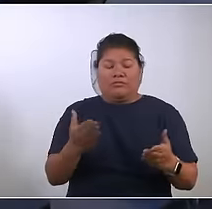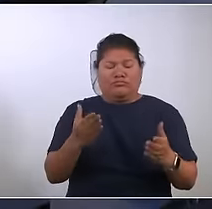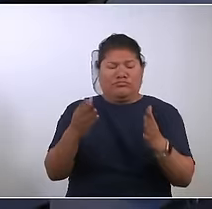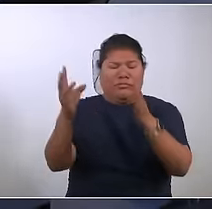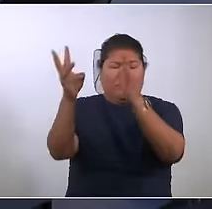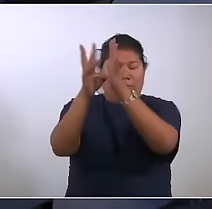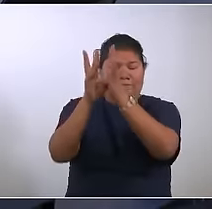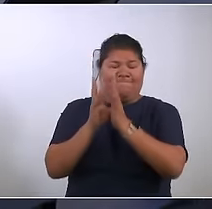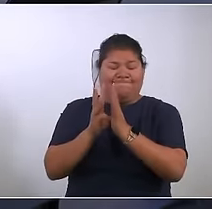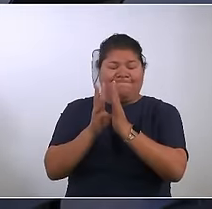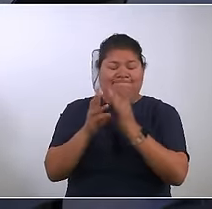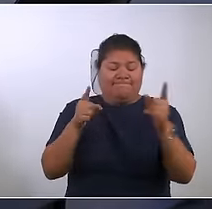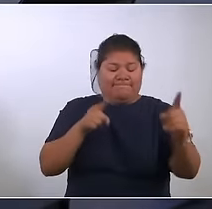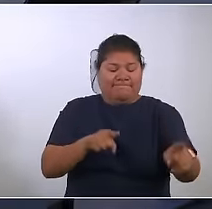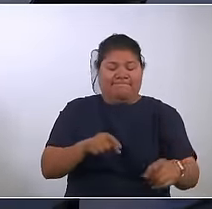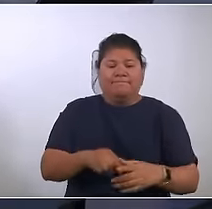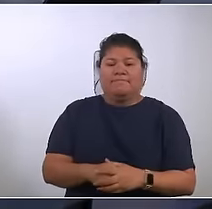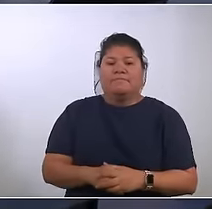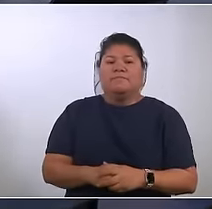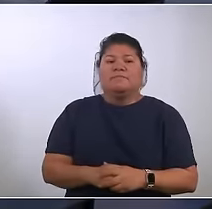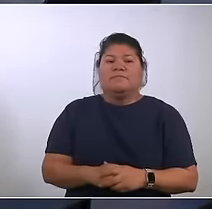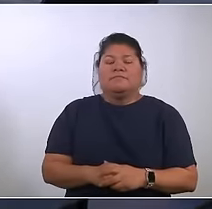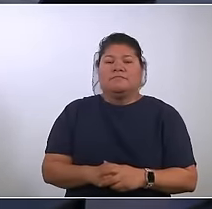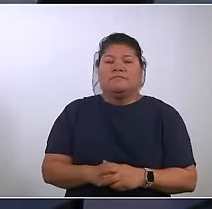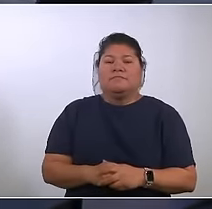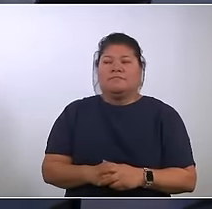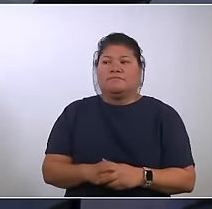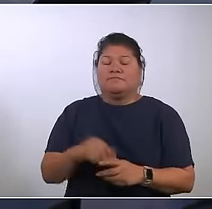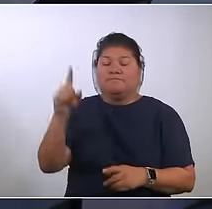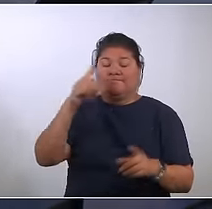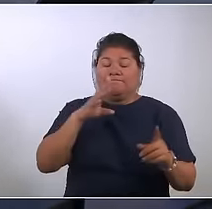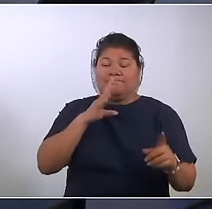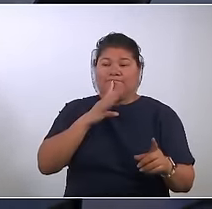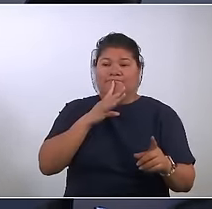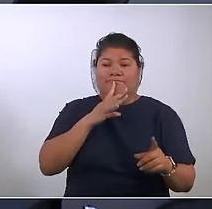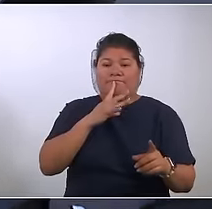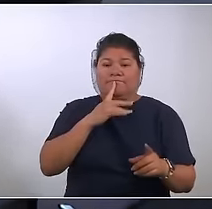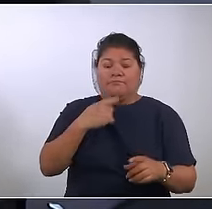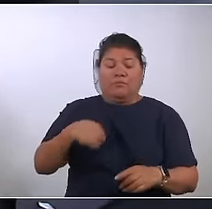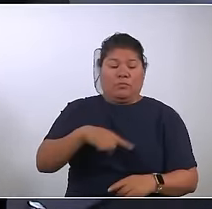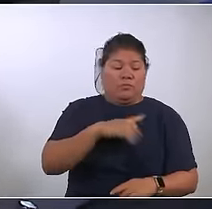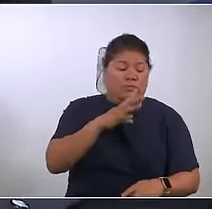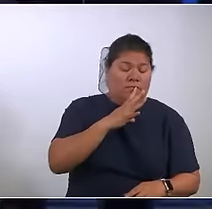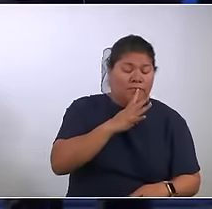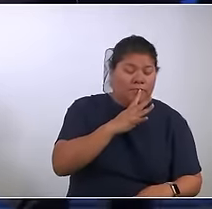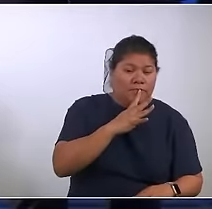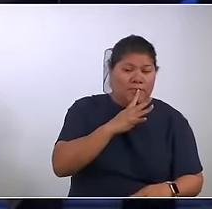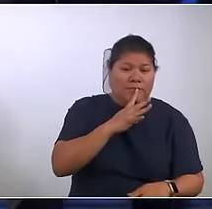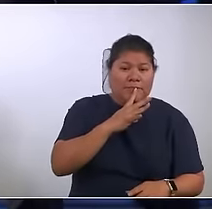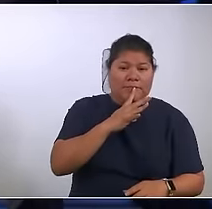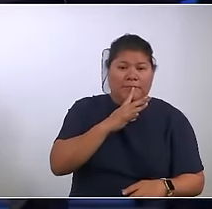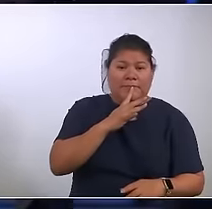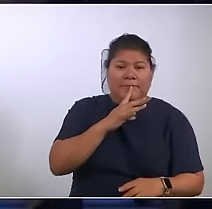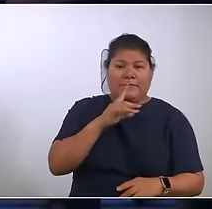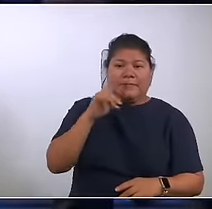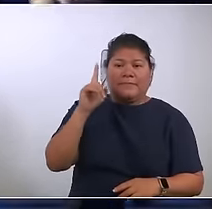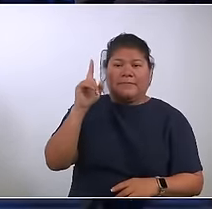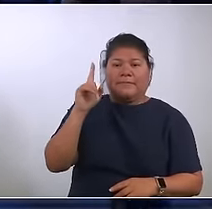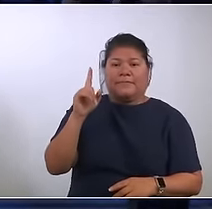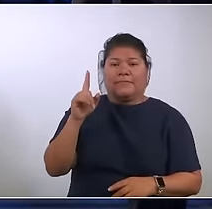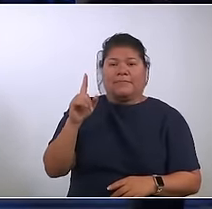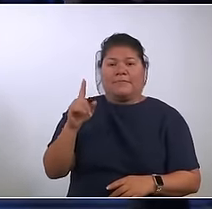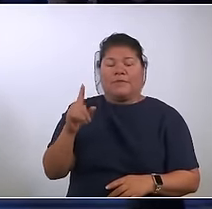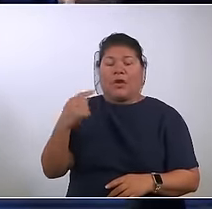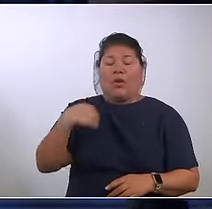will. Y trae su voluntad. He speaks. Él habla. We speak. Nosotros hablamos. He speaks.